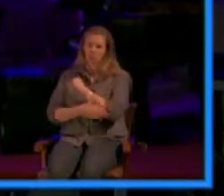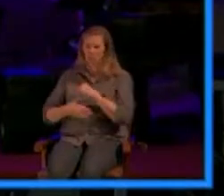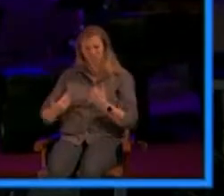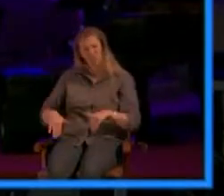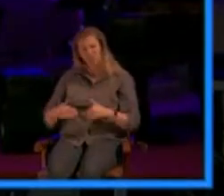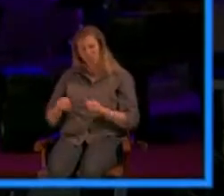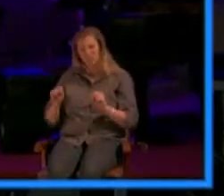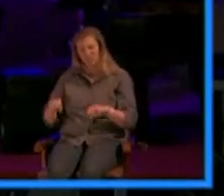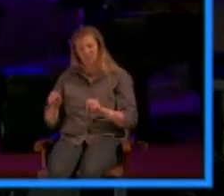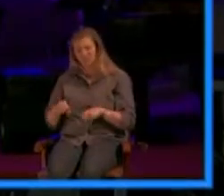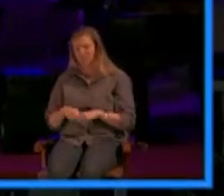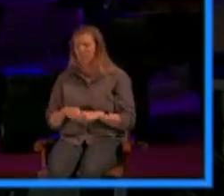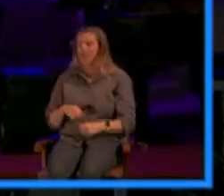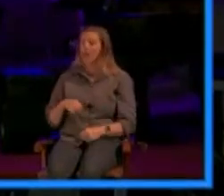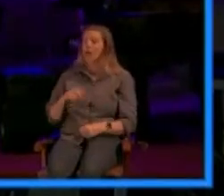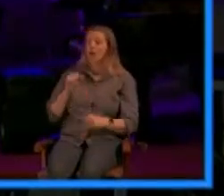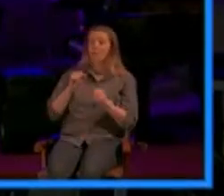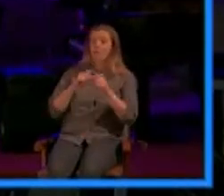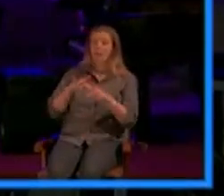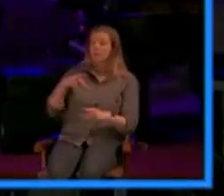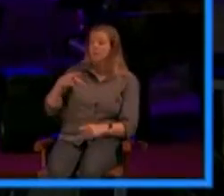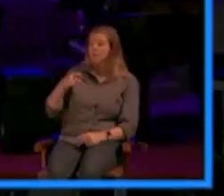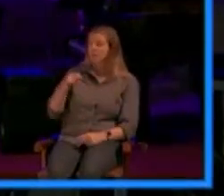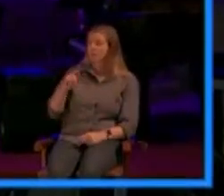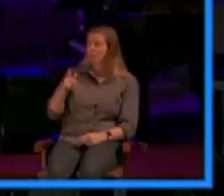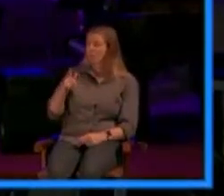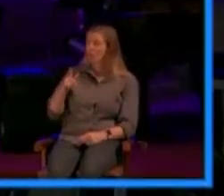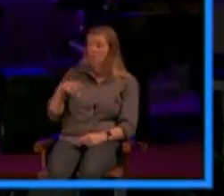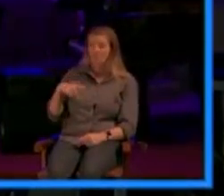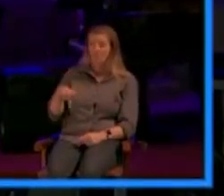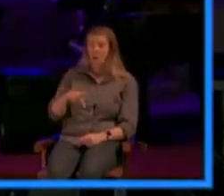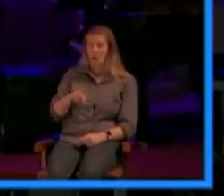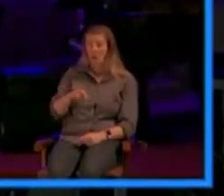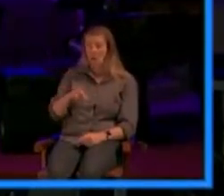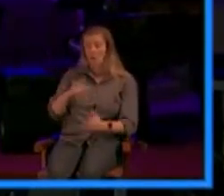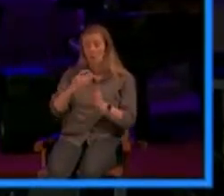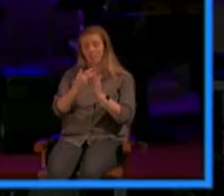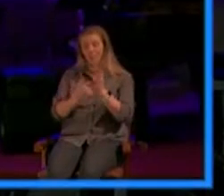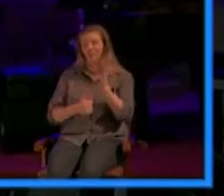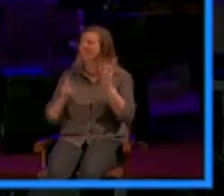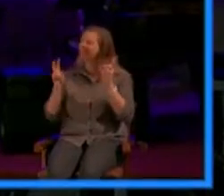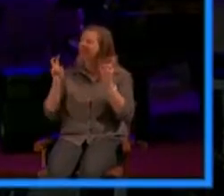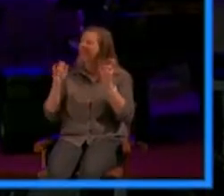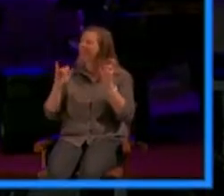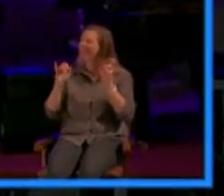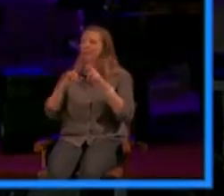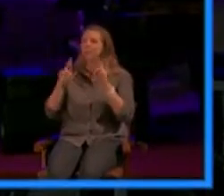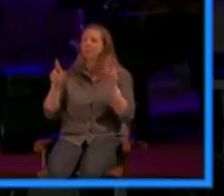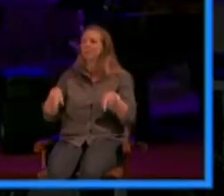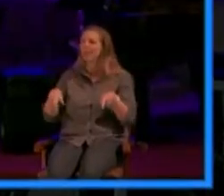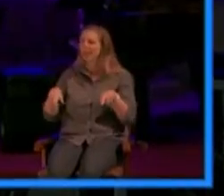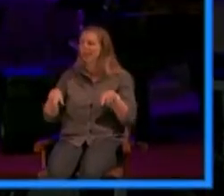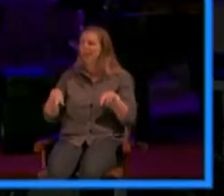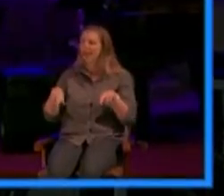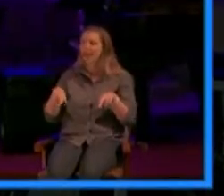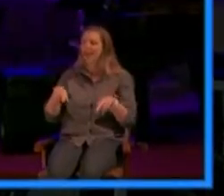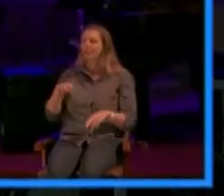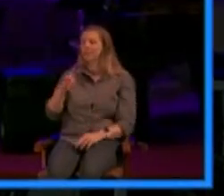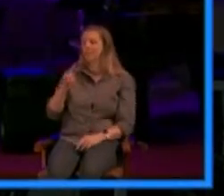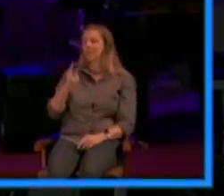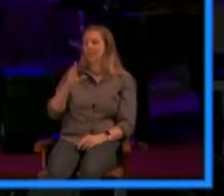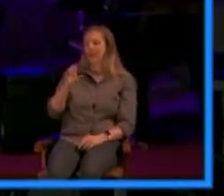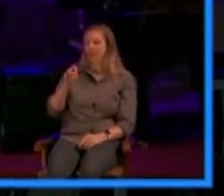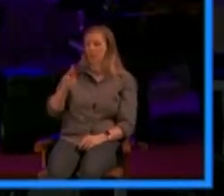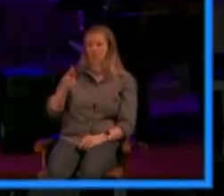little bit of a resume, if I can call it that, in Acts chapter, I mean in 2 Corinthians